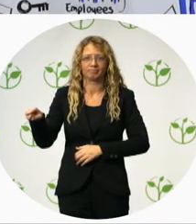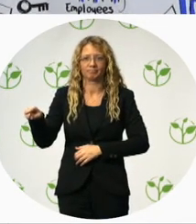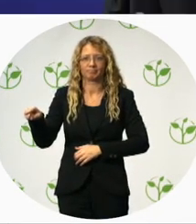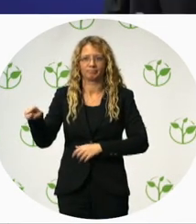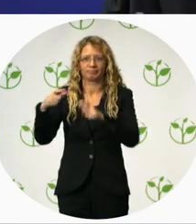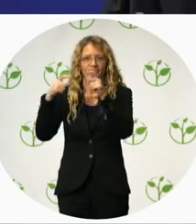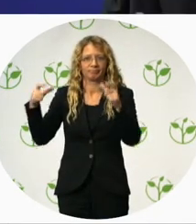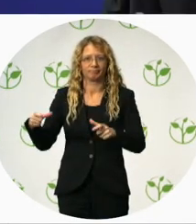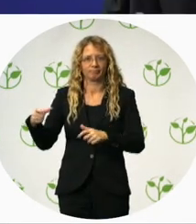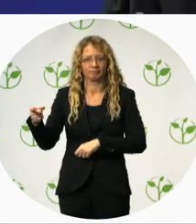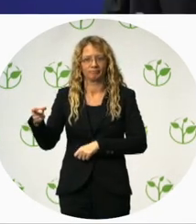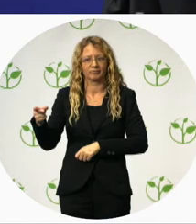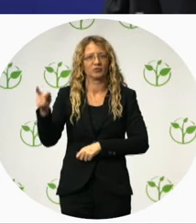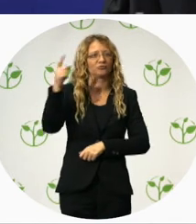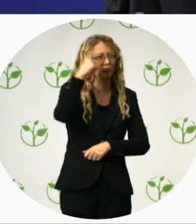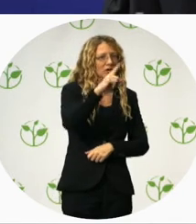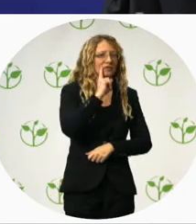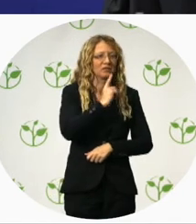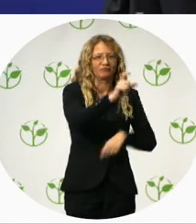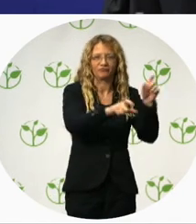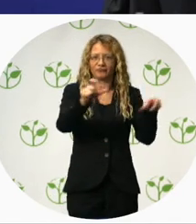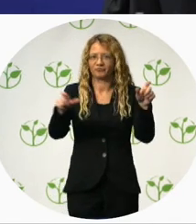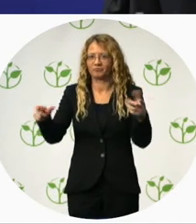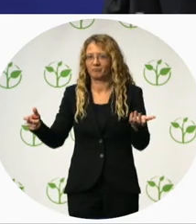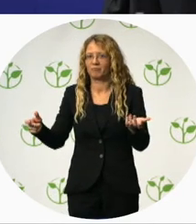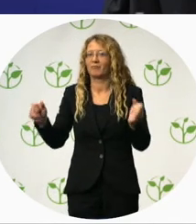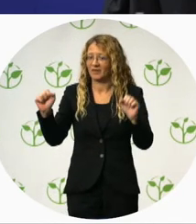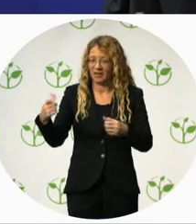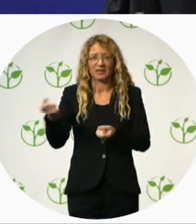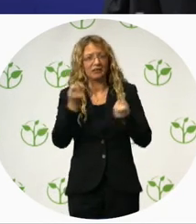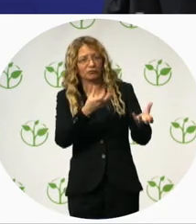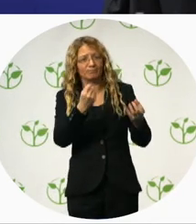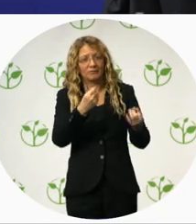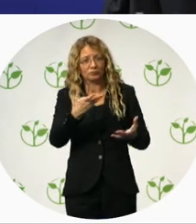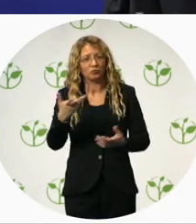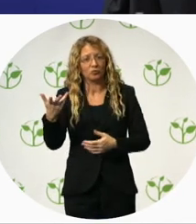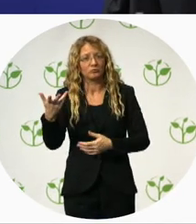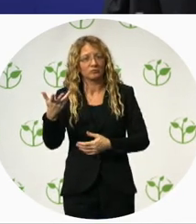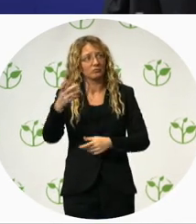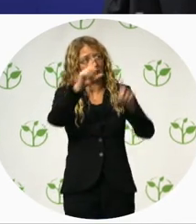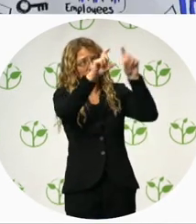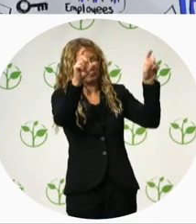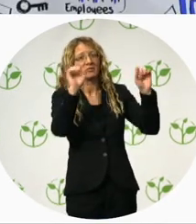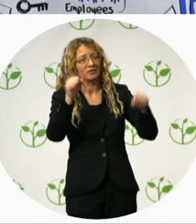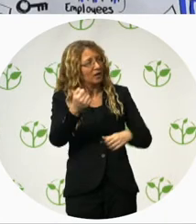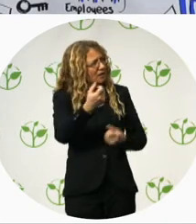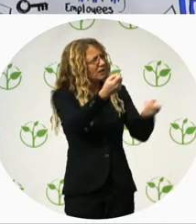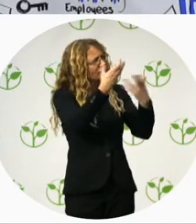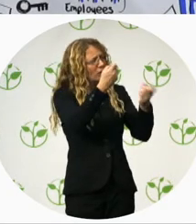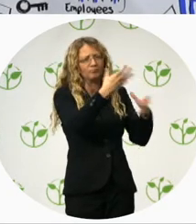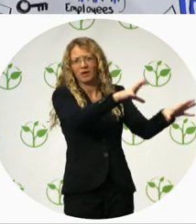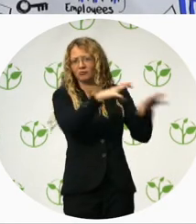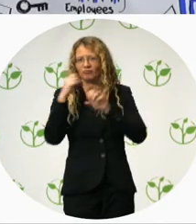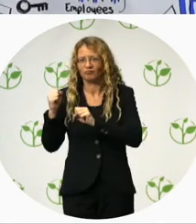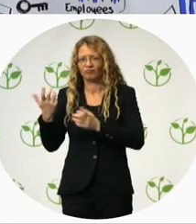people in a very easy way. So it is information transformed from text to speech or from